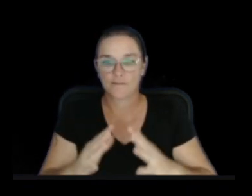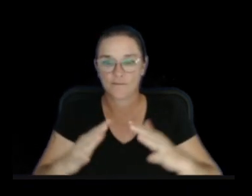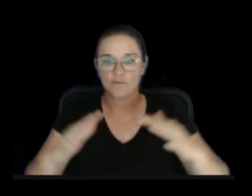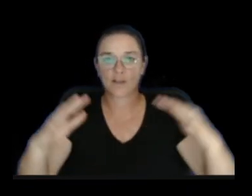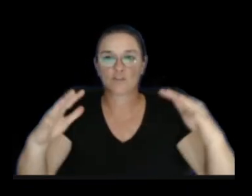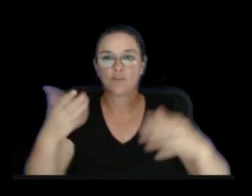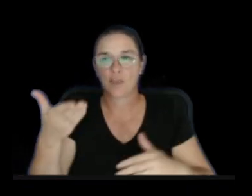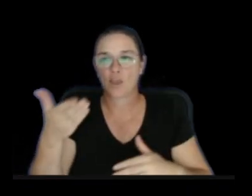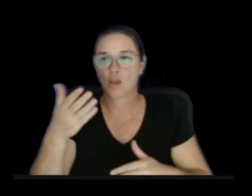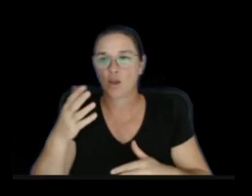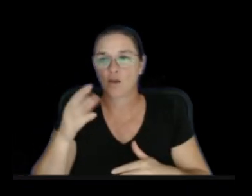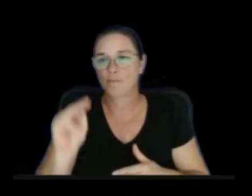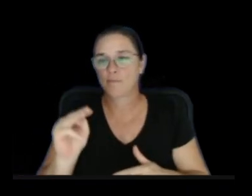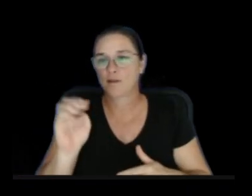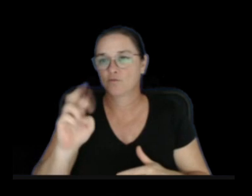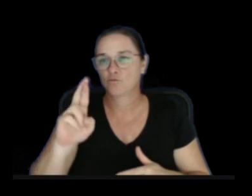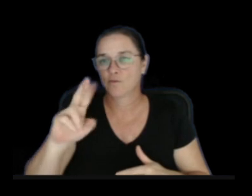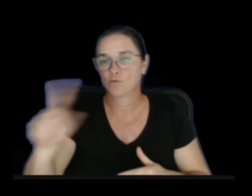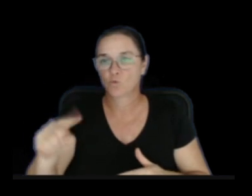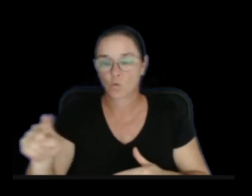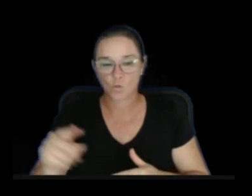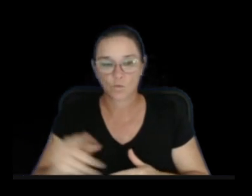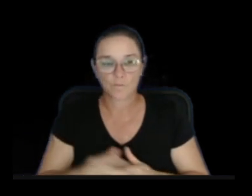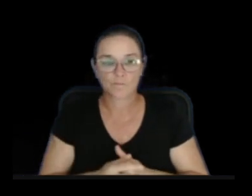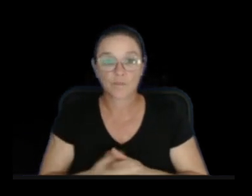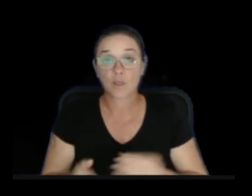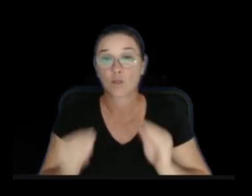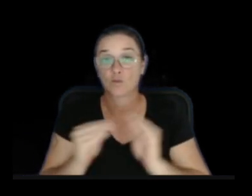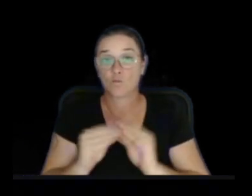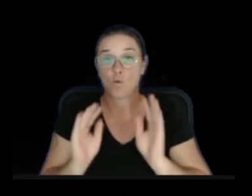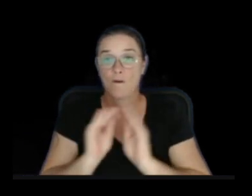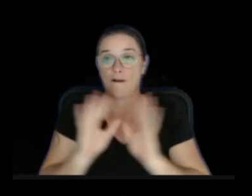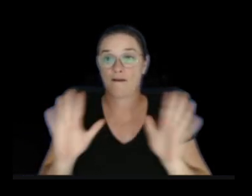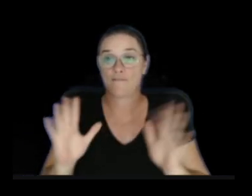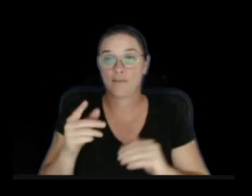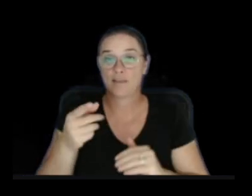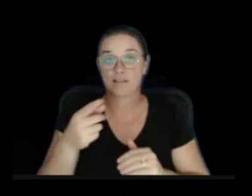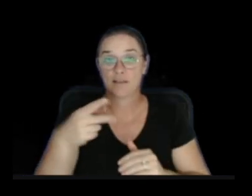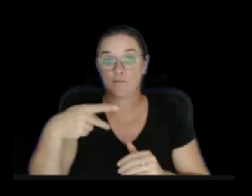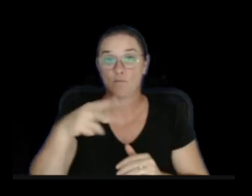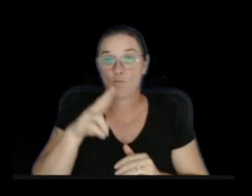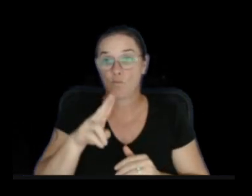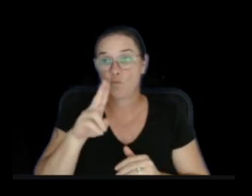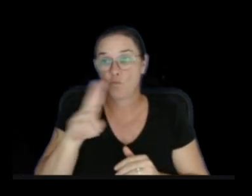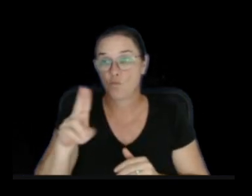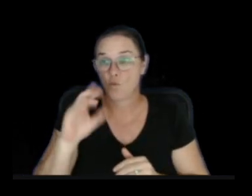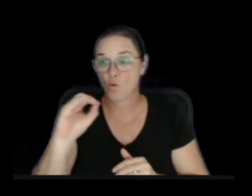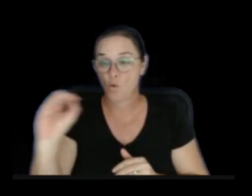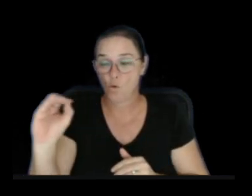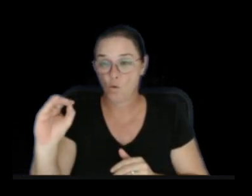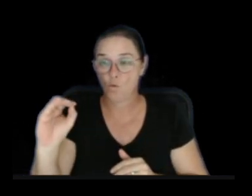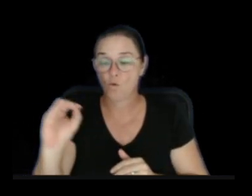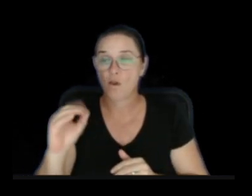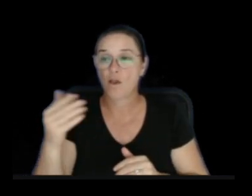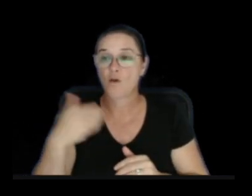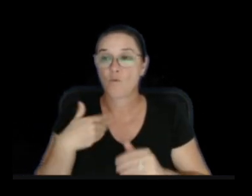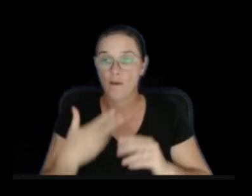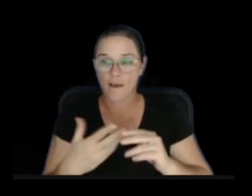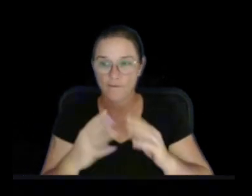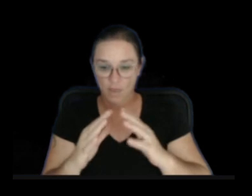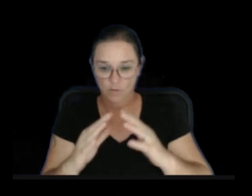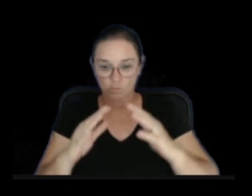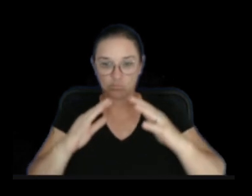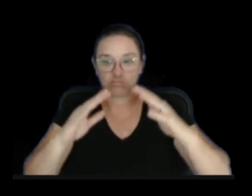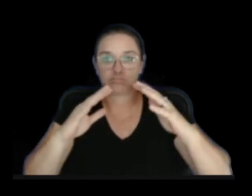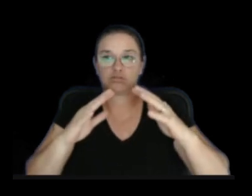Rift. It's more evident on a Puʻuʻōʻō tiltmeter further to the east that we have an increase from the